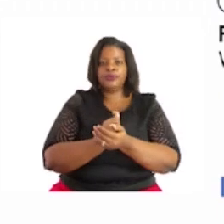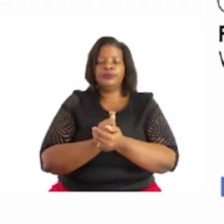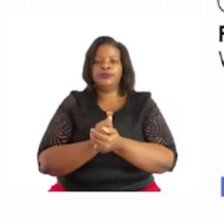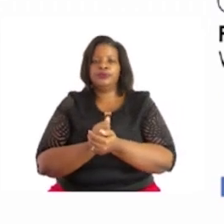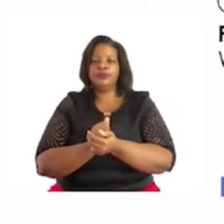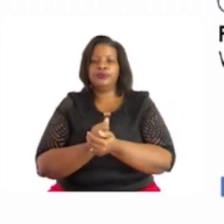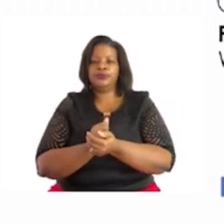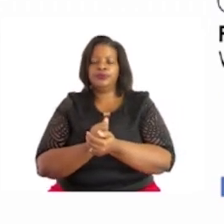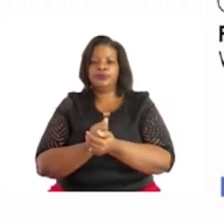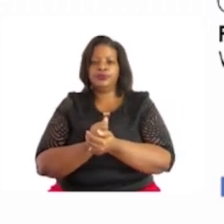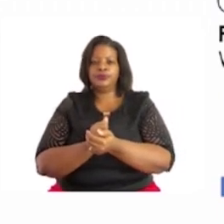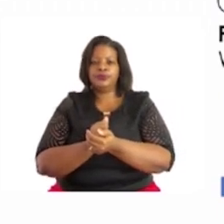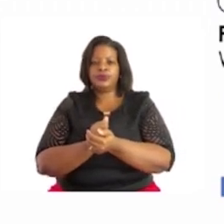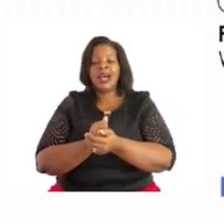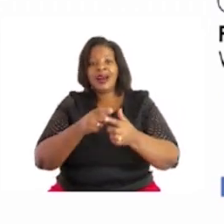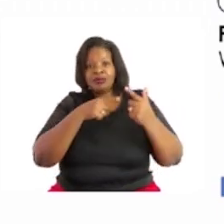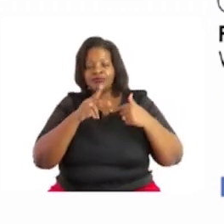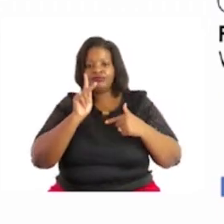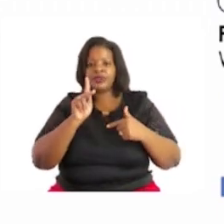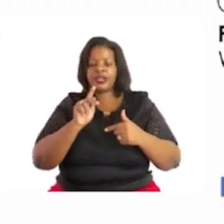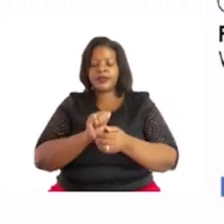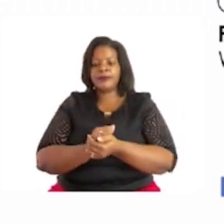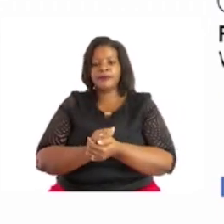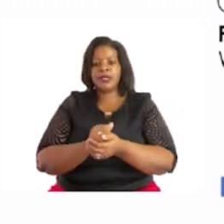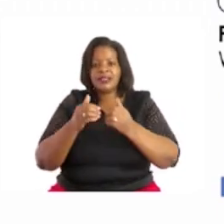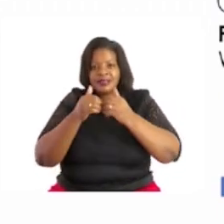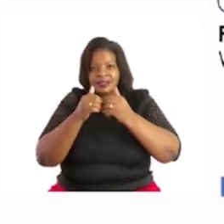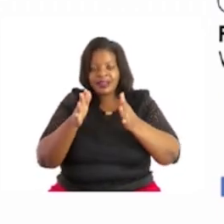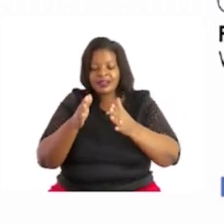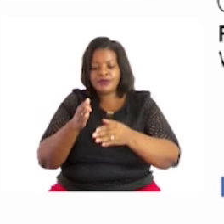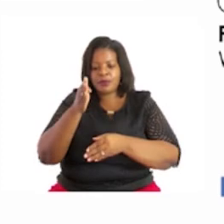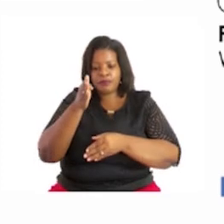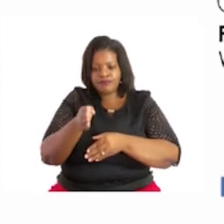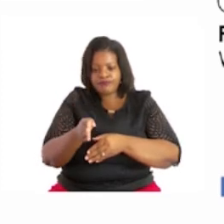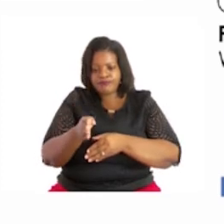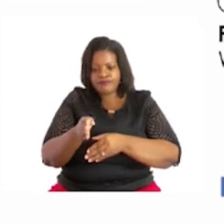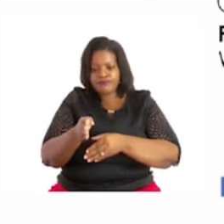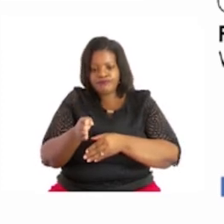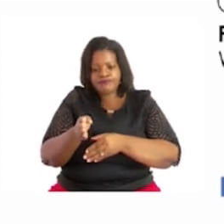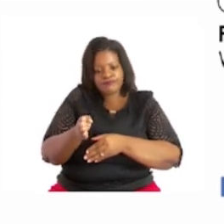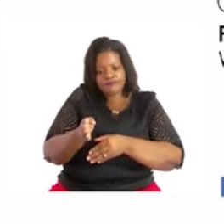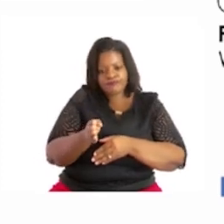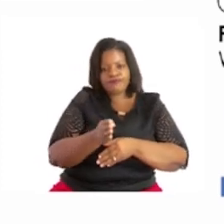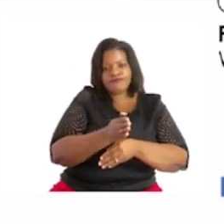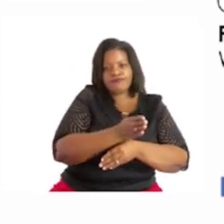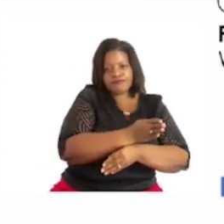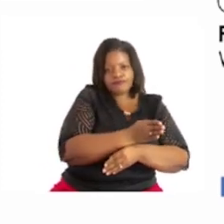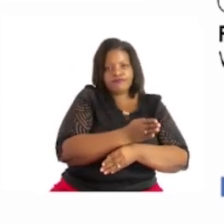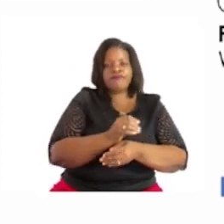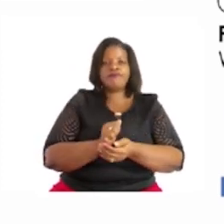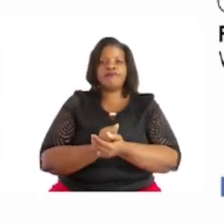left. I'll repeat that again. Starting from right to